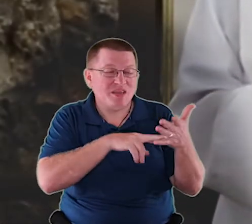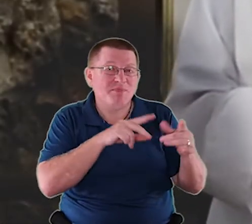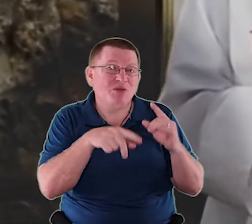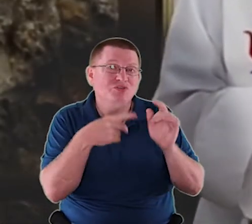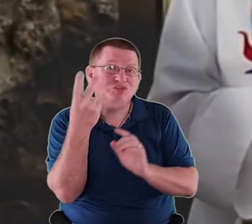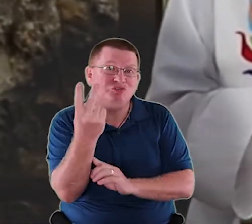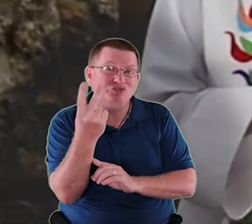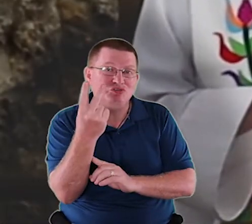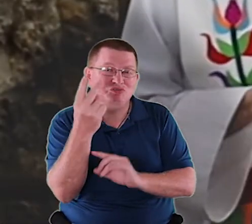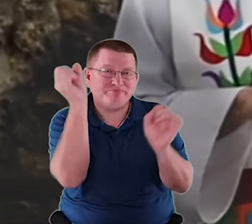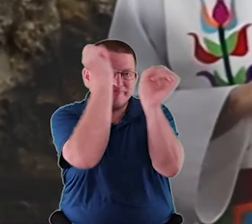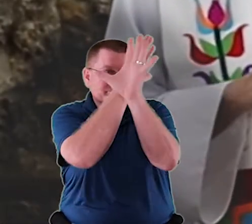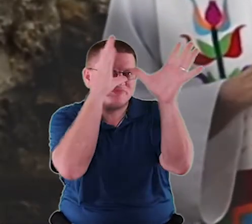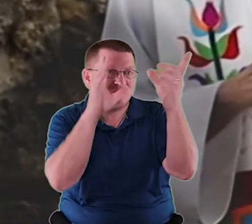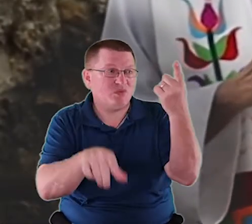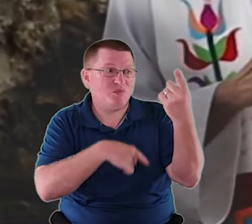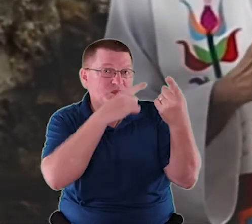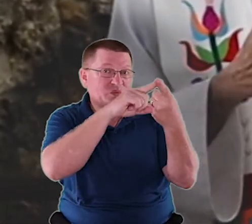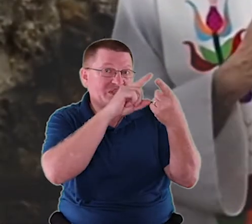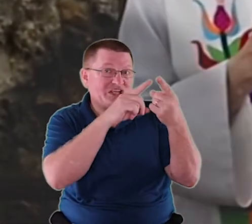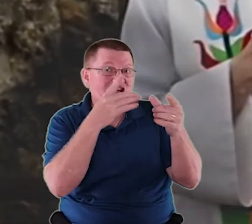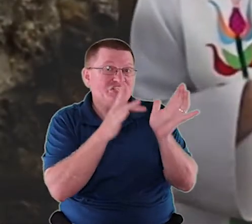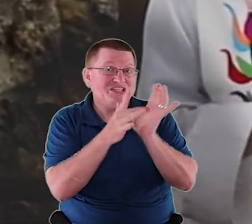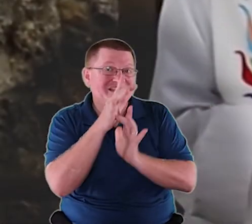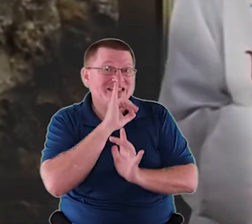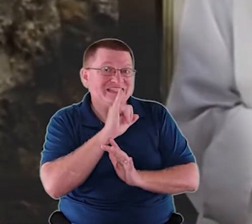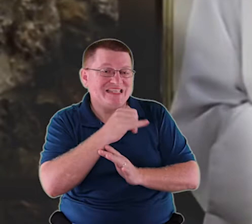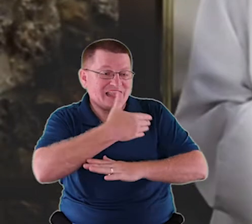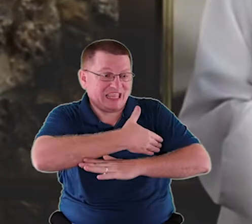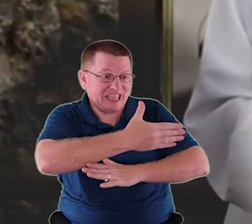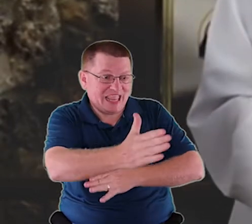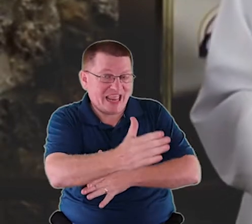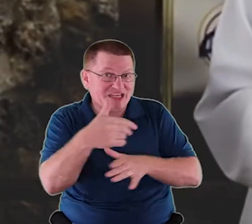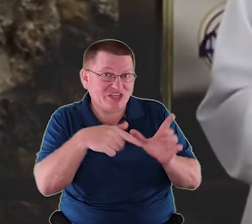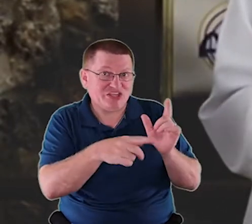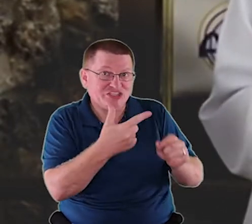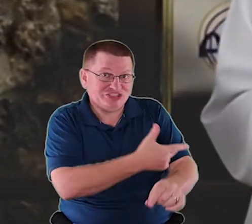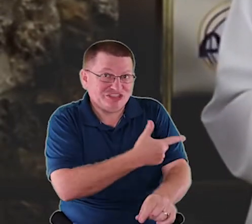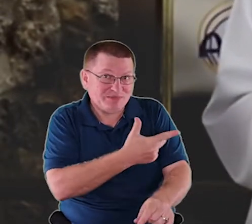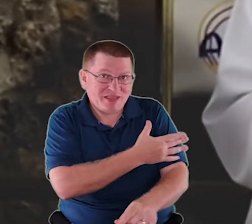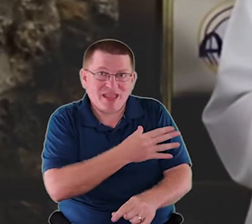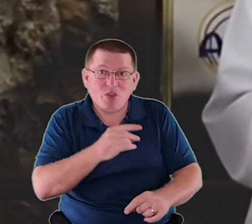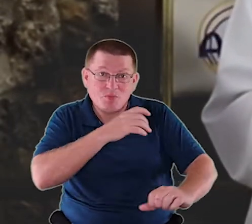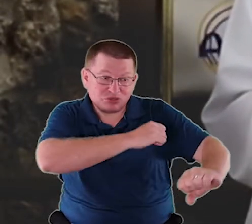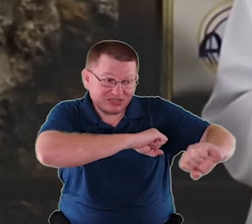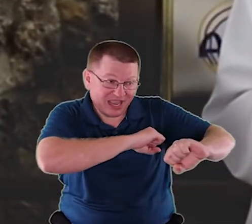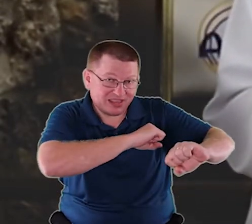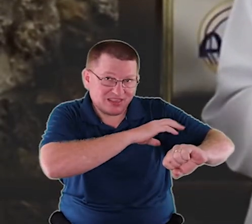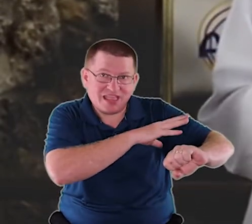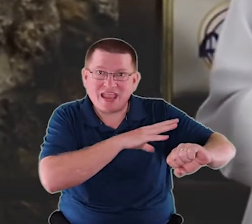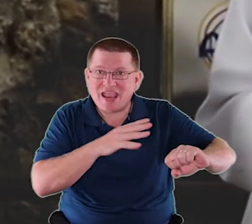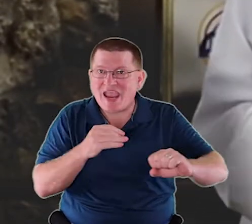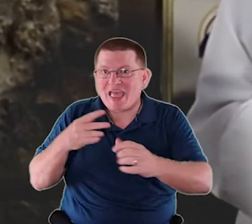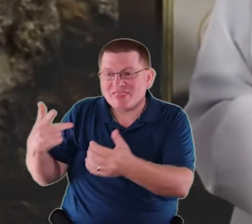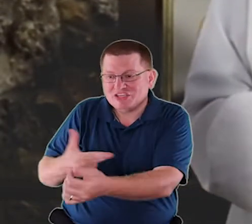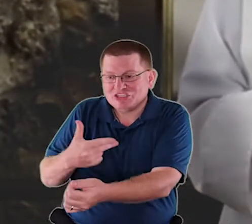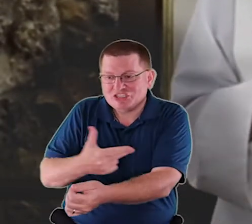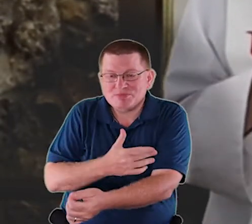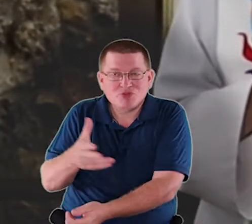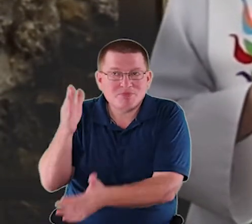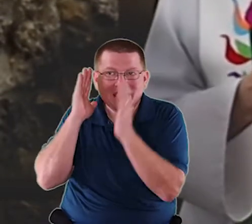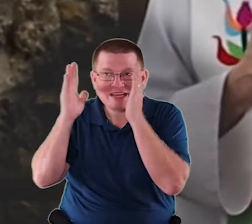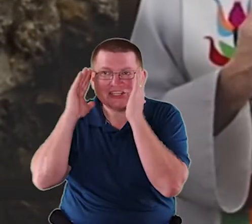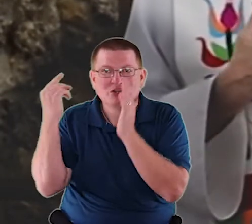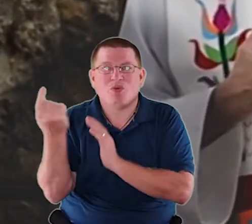have two images: Jesus as the gate to the sheepfold who protects the sheep, and the sheep who